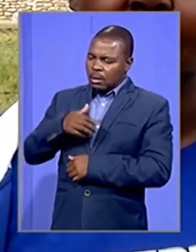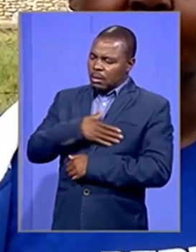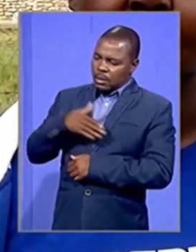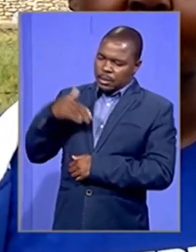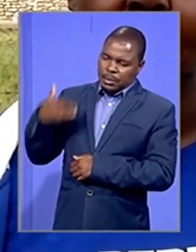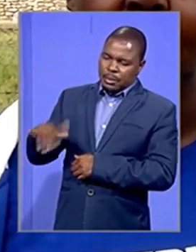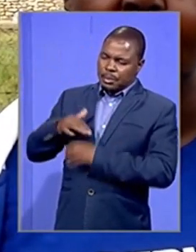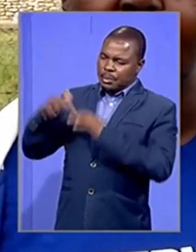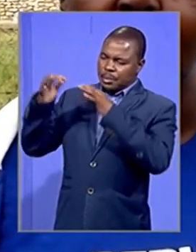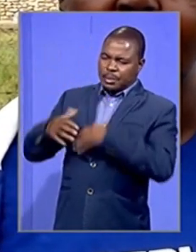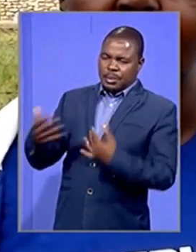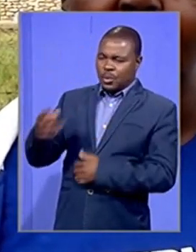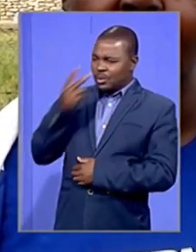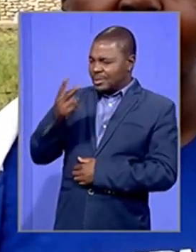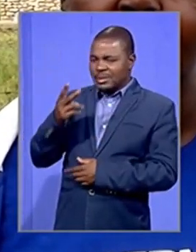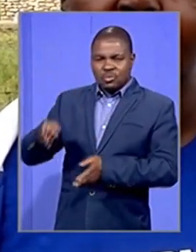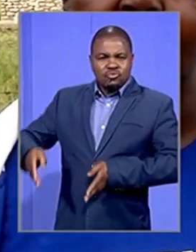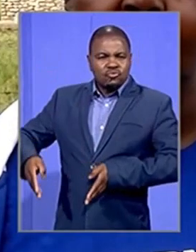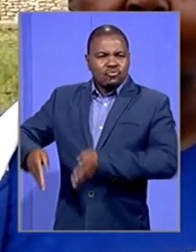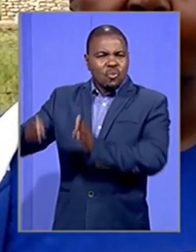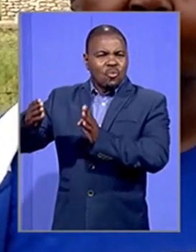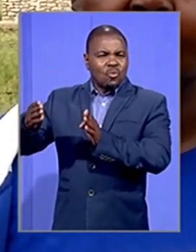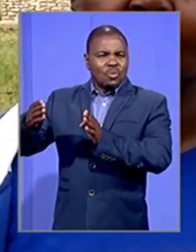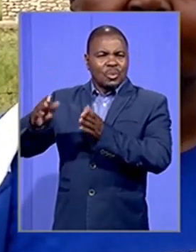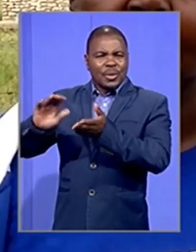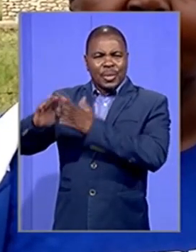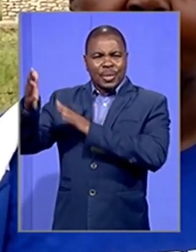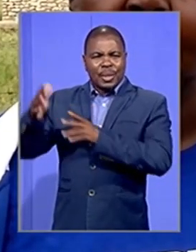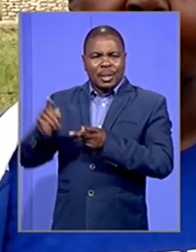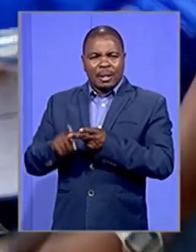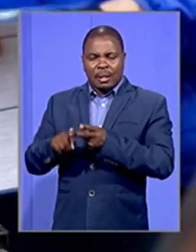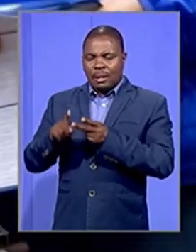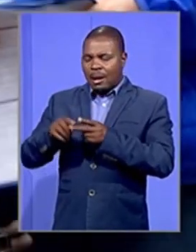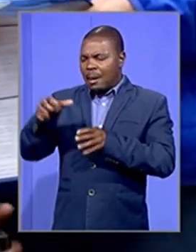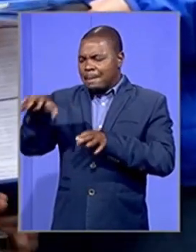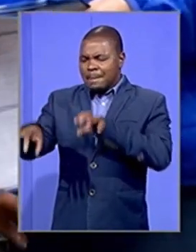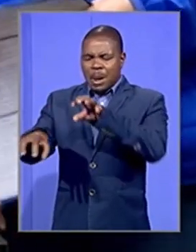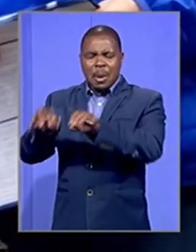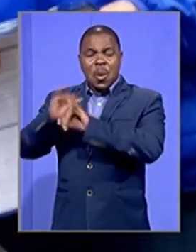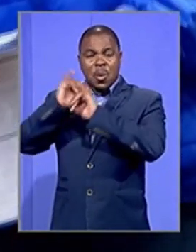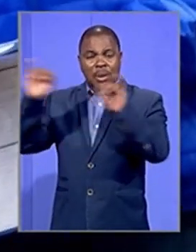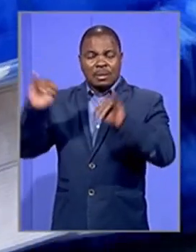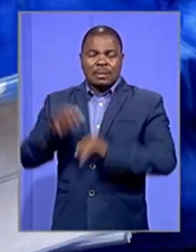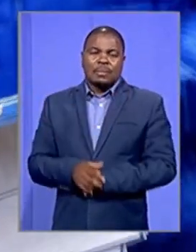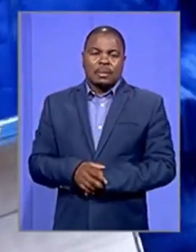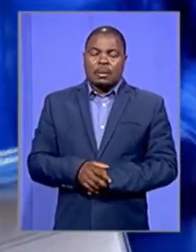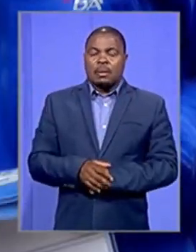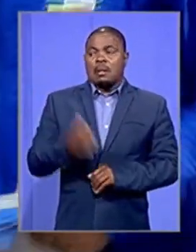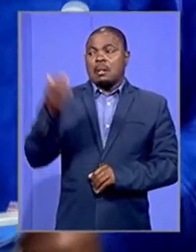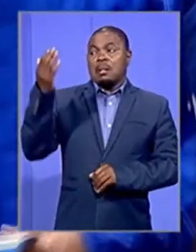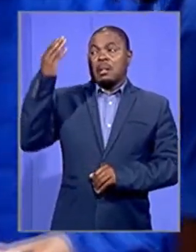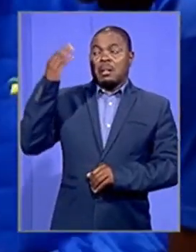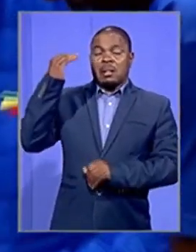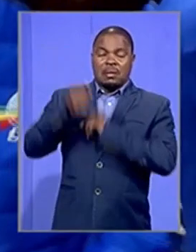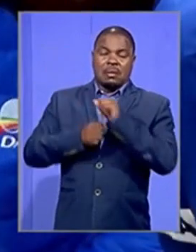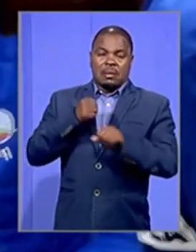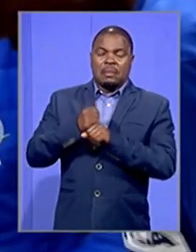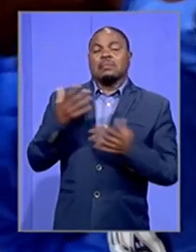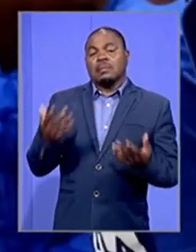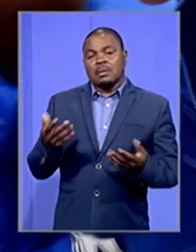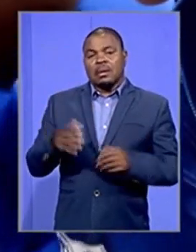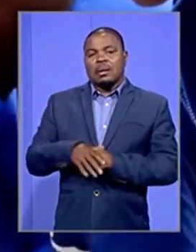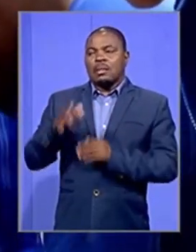look at the conditions of the roads, there's sometimes more pothole than road. Mo dingwageng di le mmalwa tse di fetileng go nnile le ditsereganyo tseo